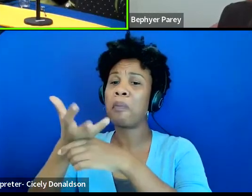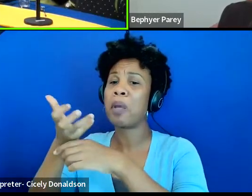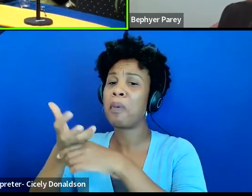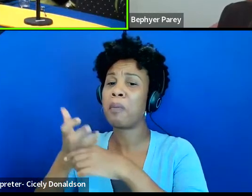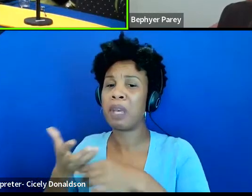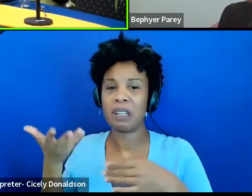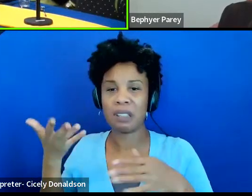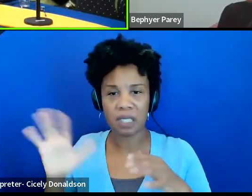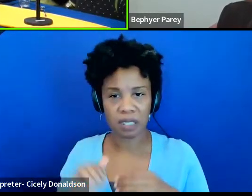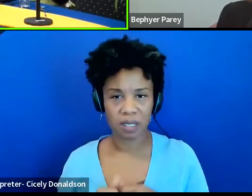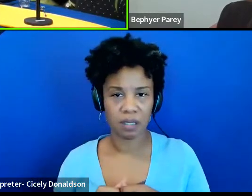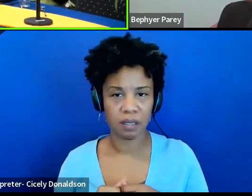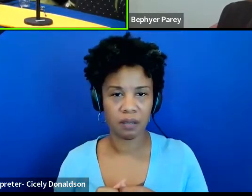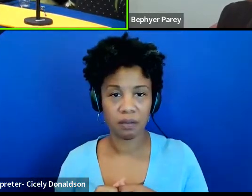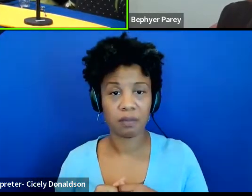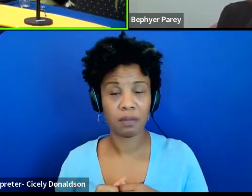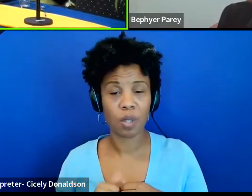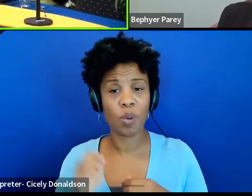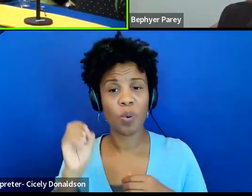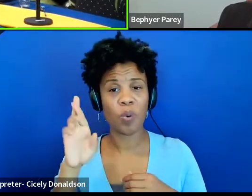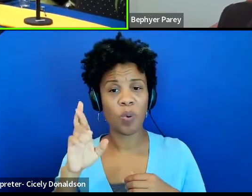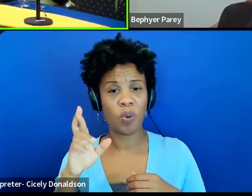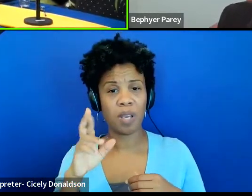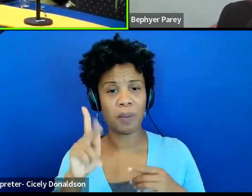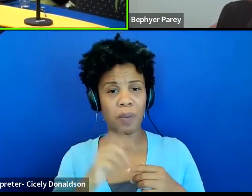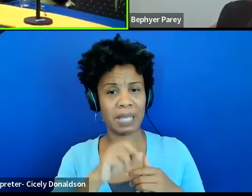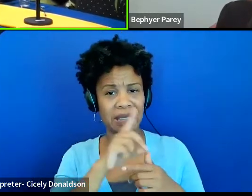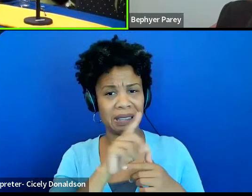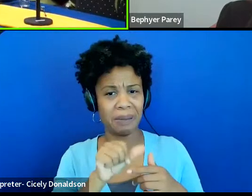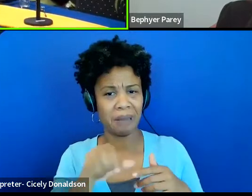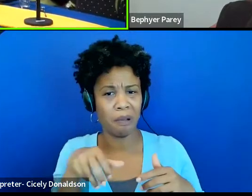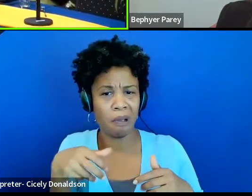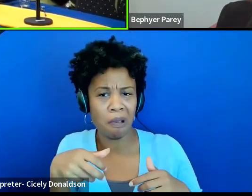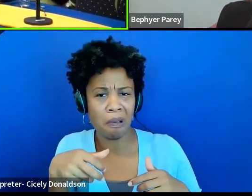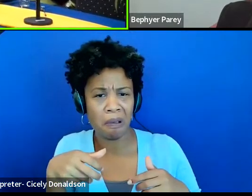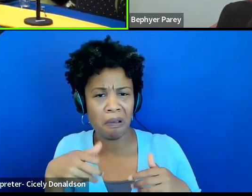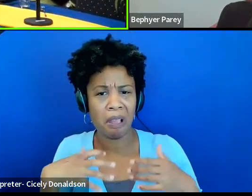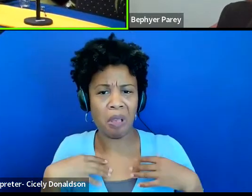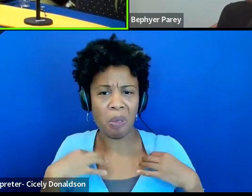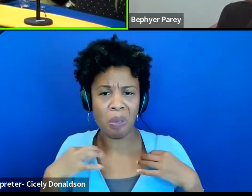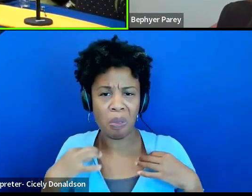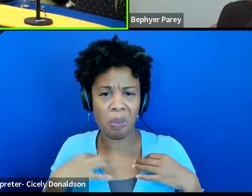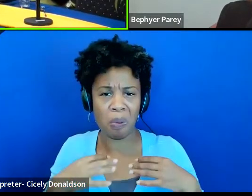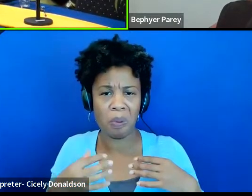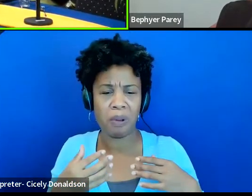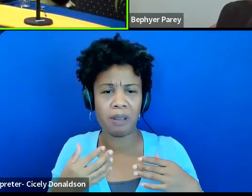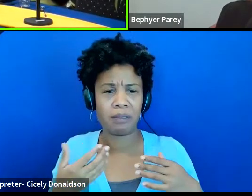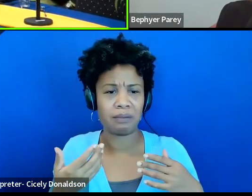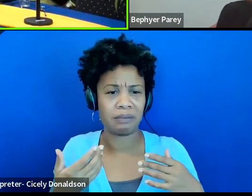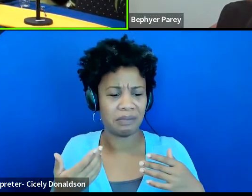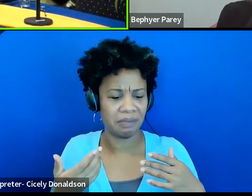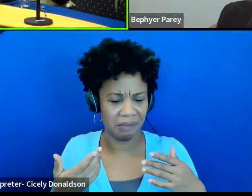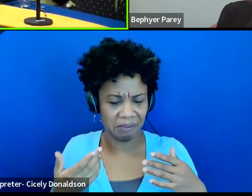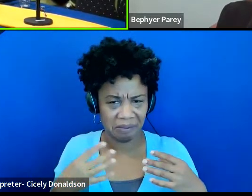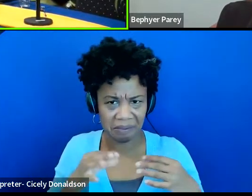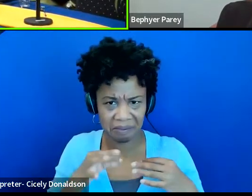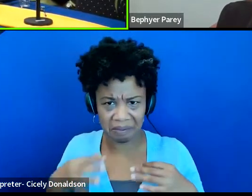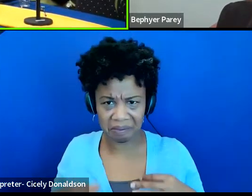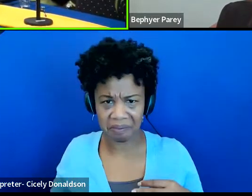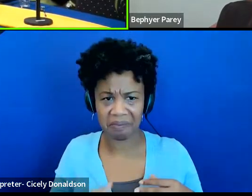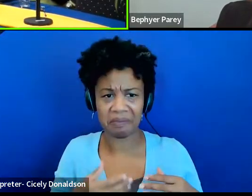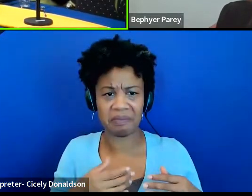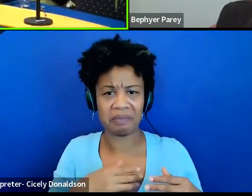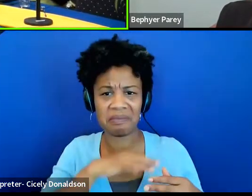must be seen in a decrepit manner. They are in tattered clothes all over the place, etc.